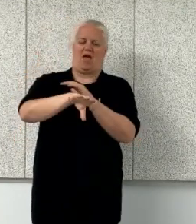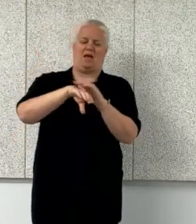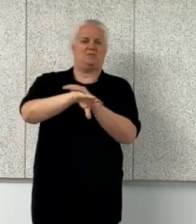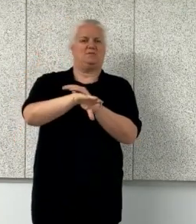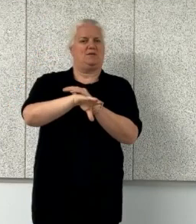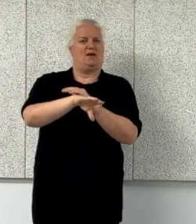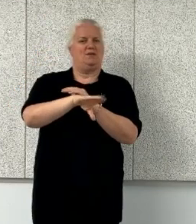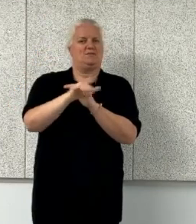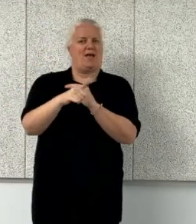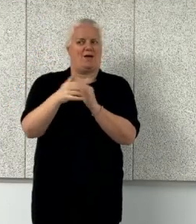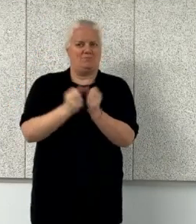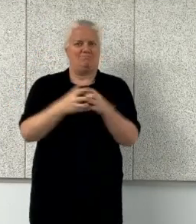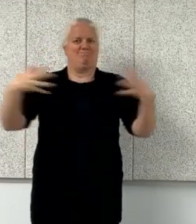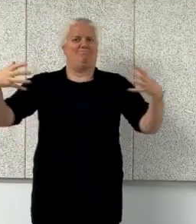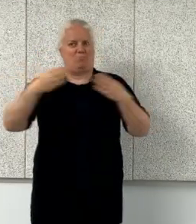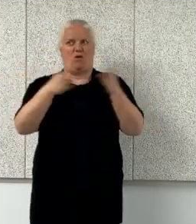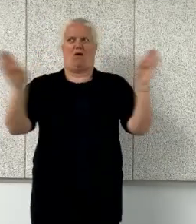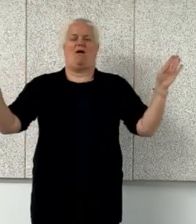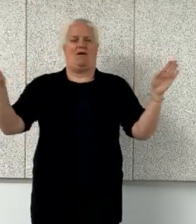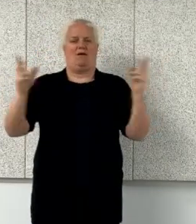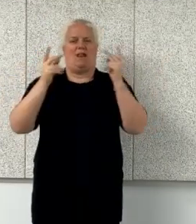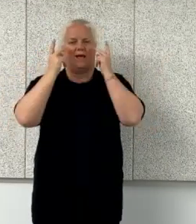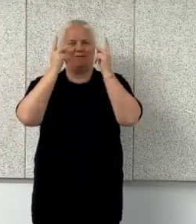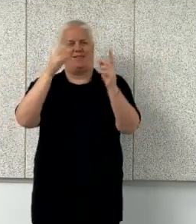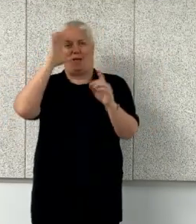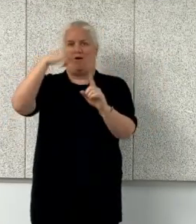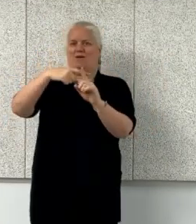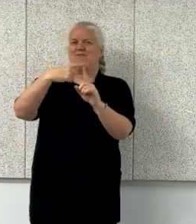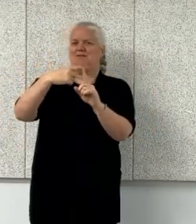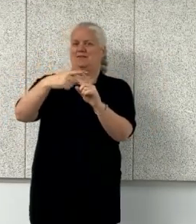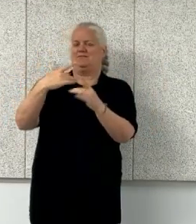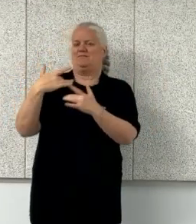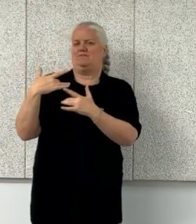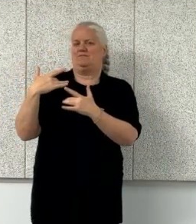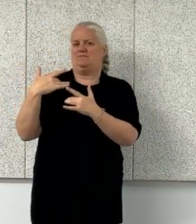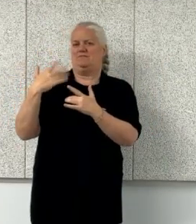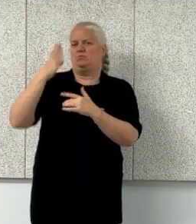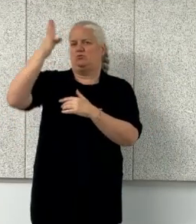industry, that I see that going in a really positive trend.